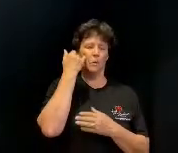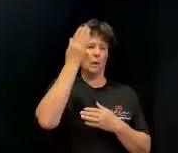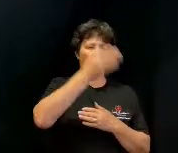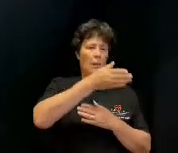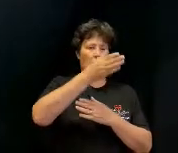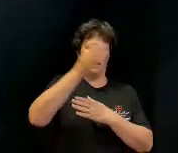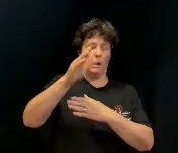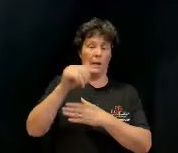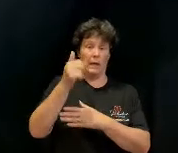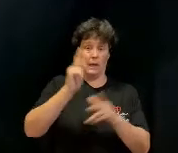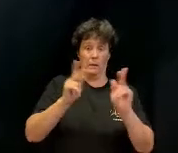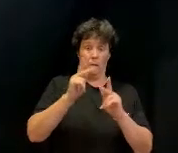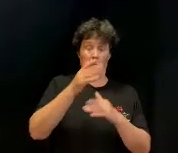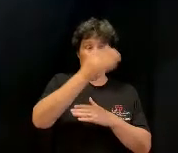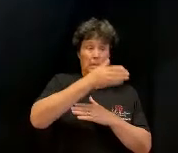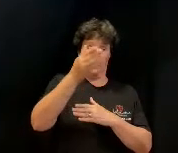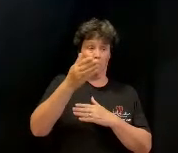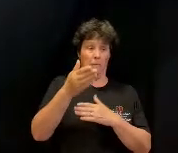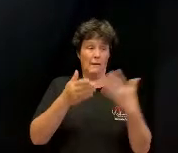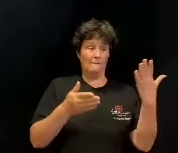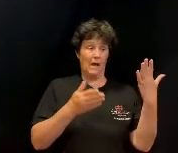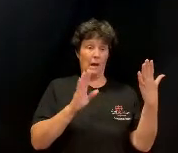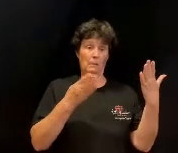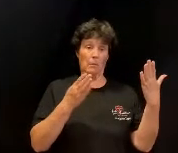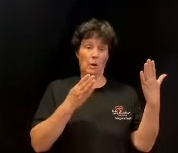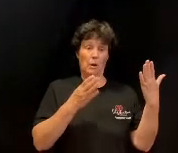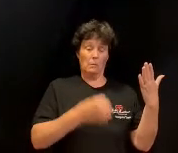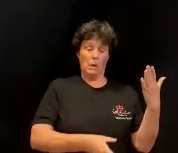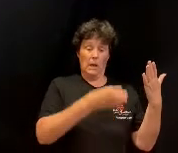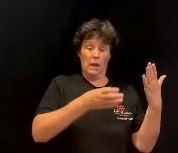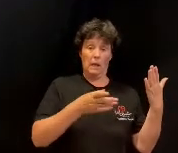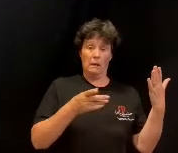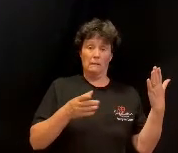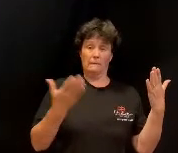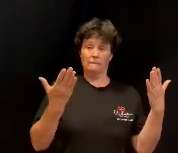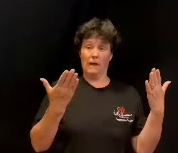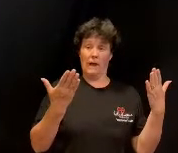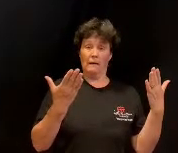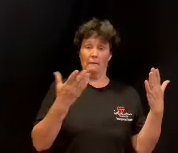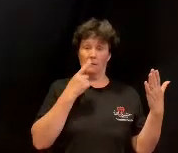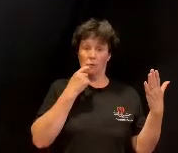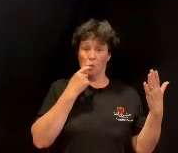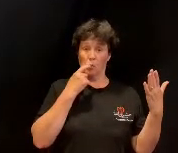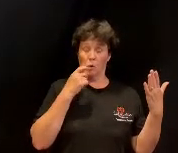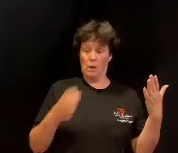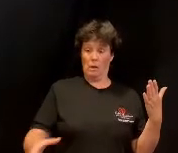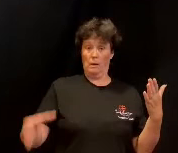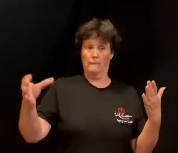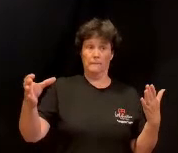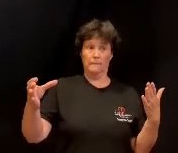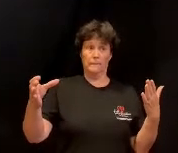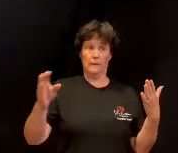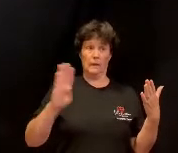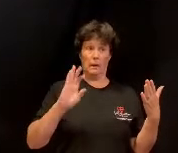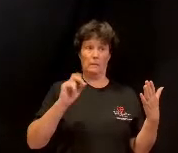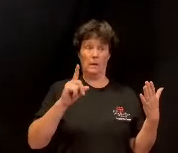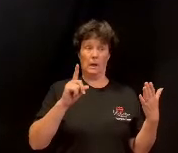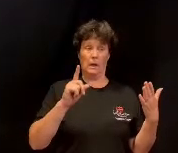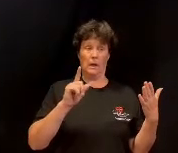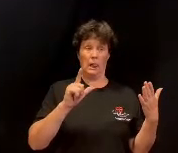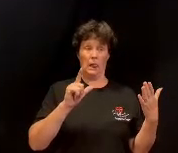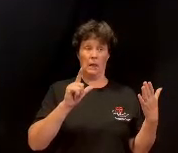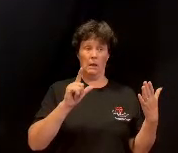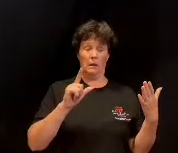the back wall, and I put 5 blue cans in 5 of their hands, that's Bud Lights, and I put